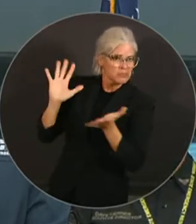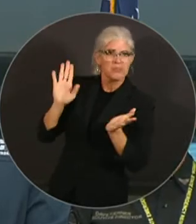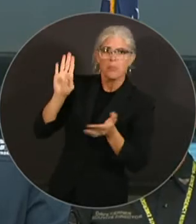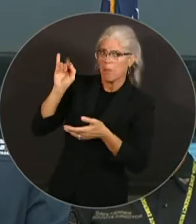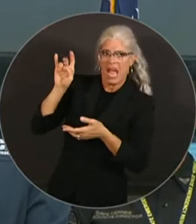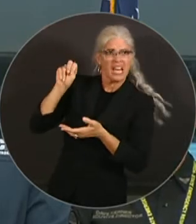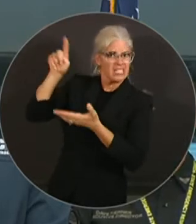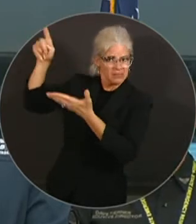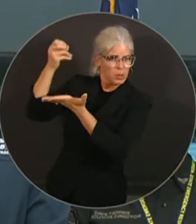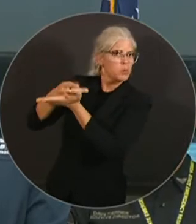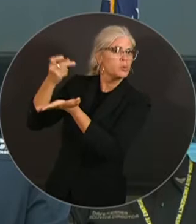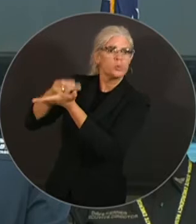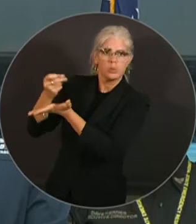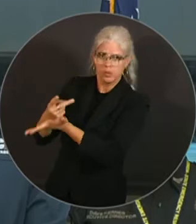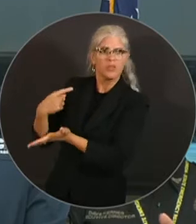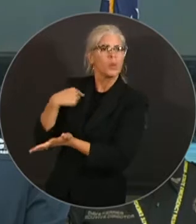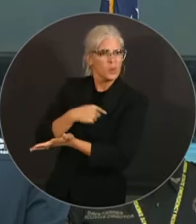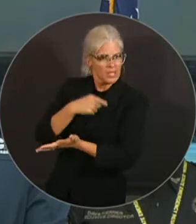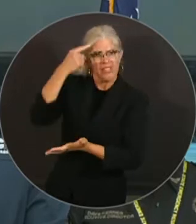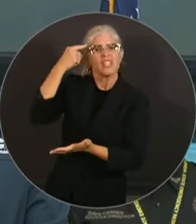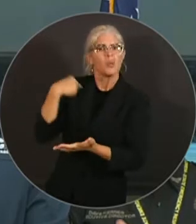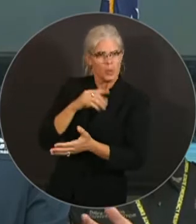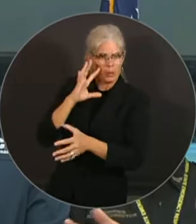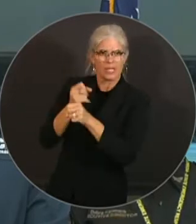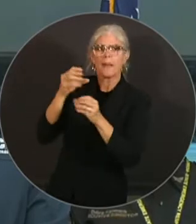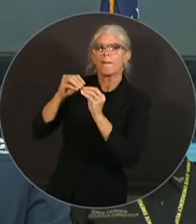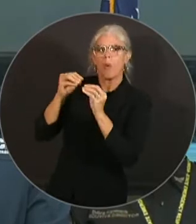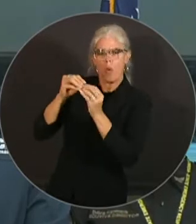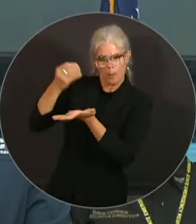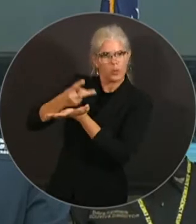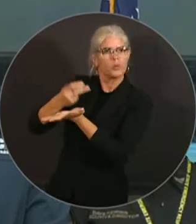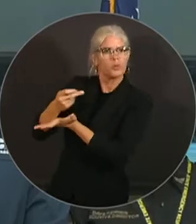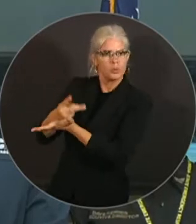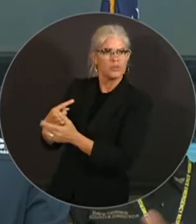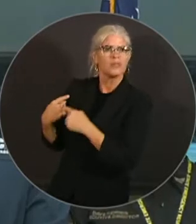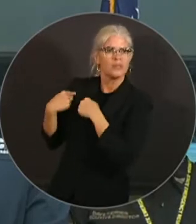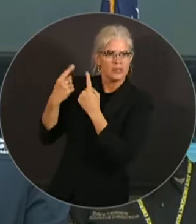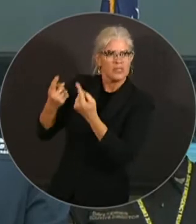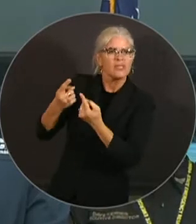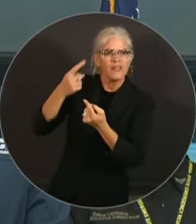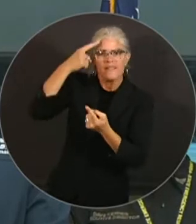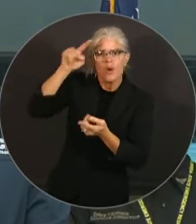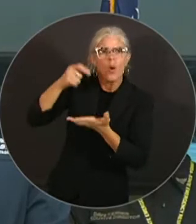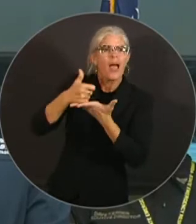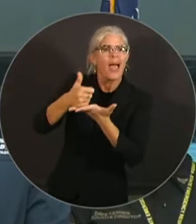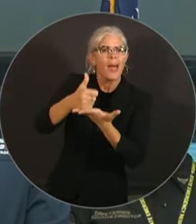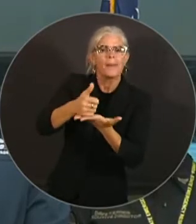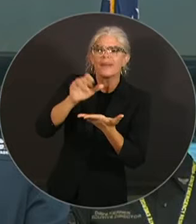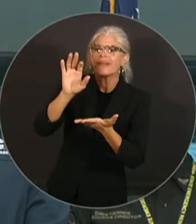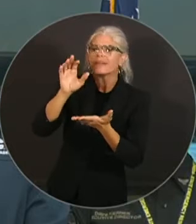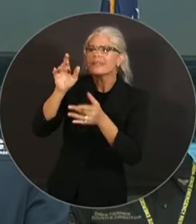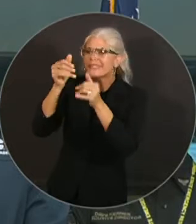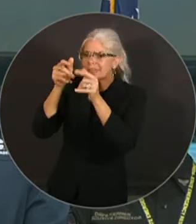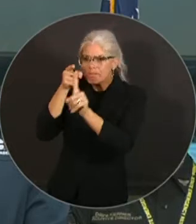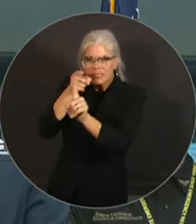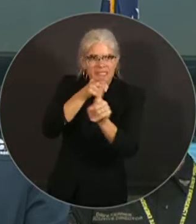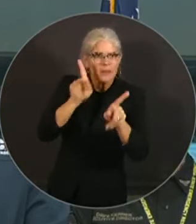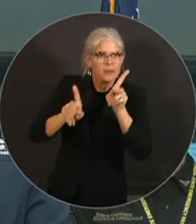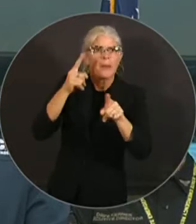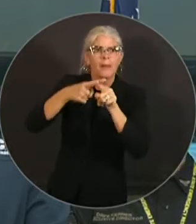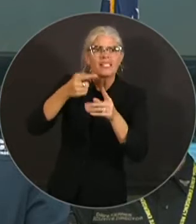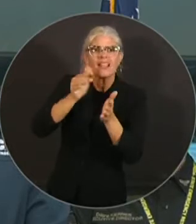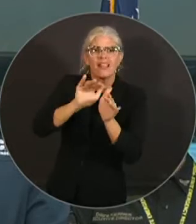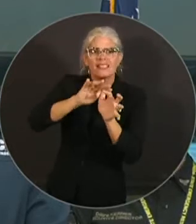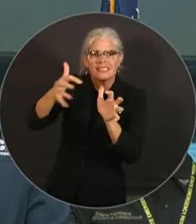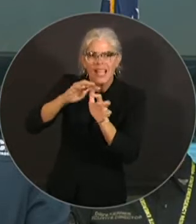approved. And we do think we'll get more approvals for some of the individual assistance and the debris removal after landfall. Kevin's in the process